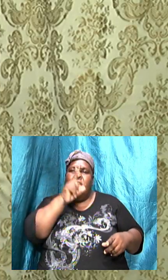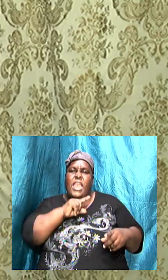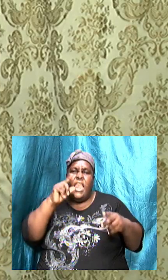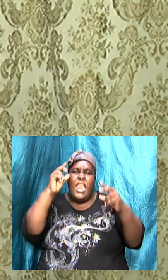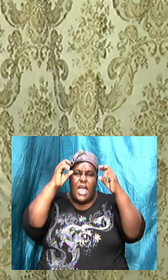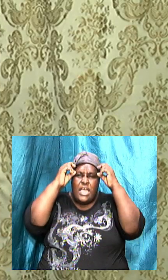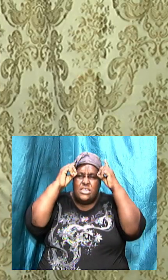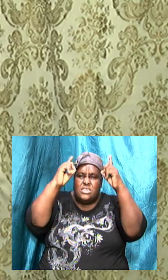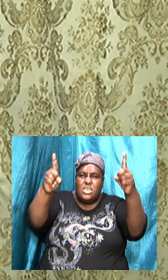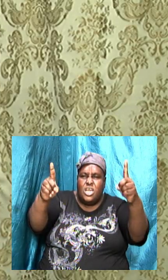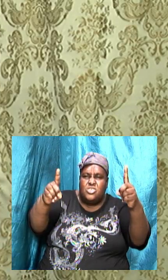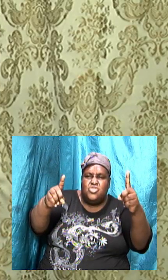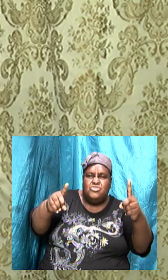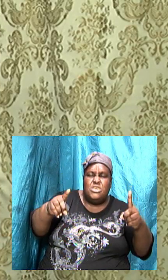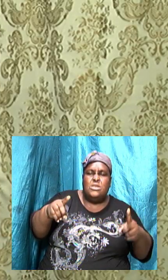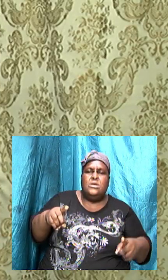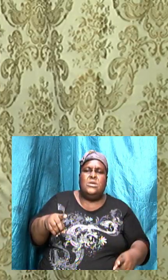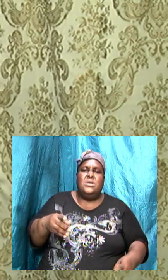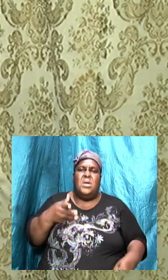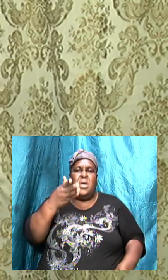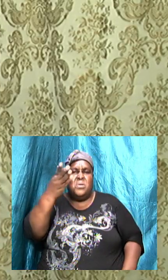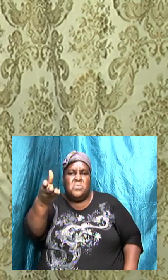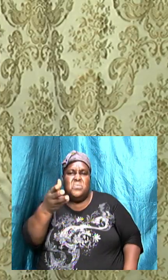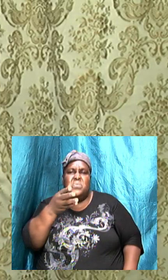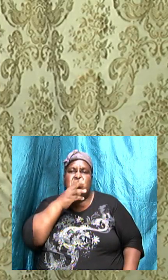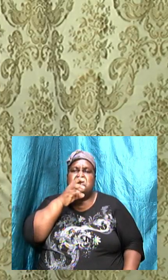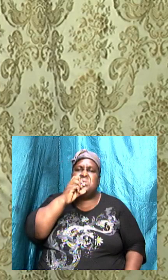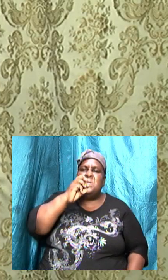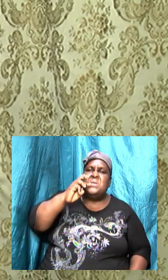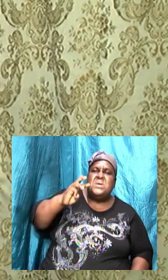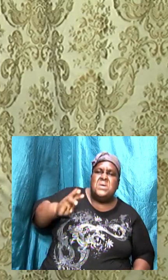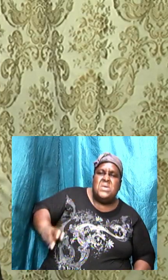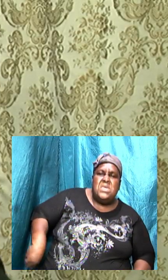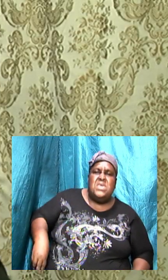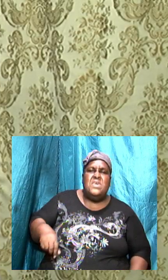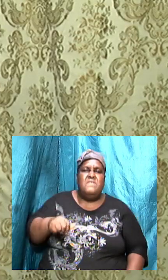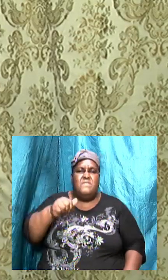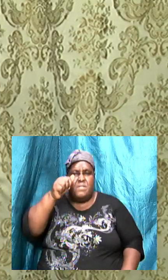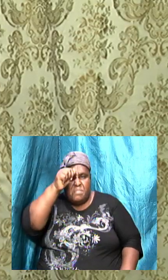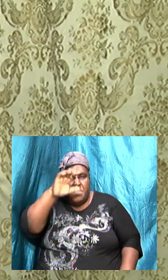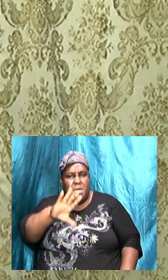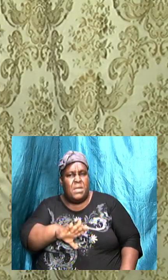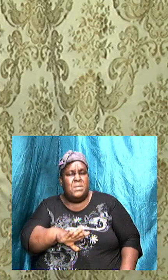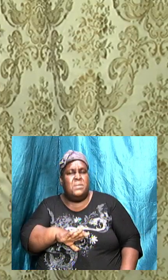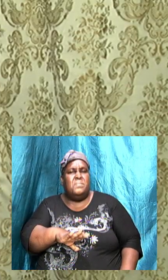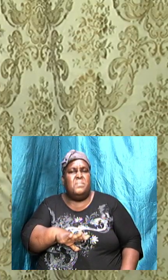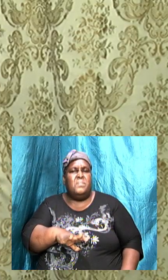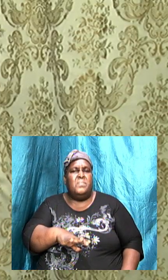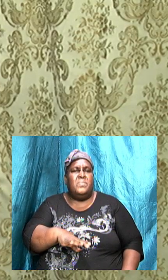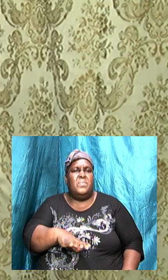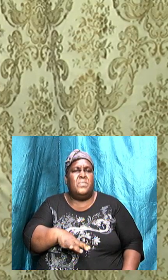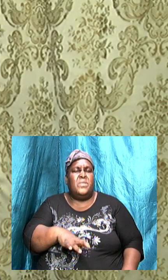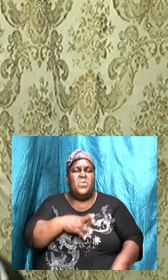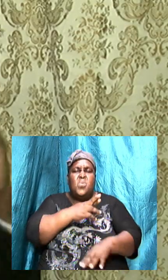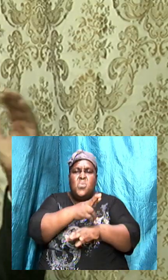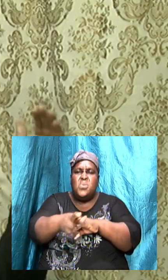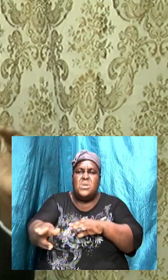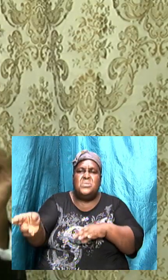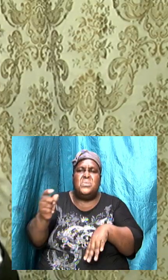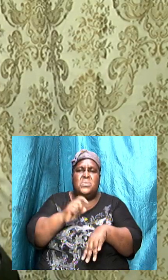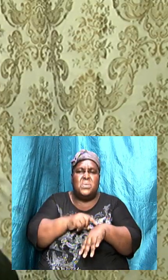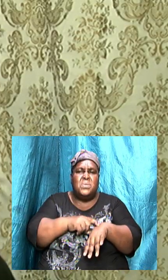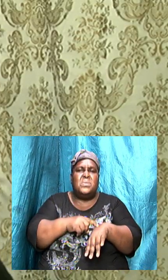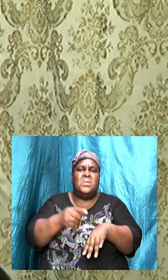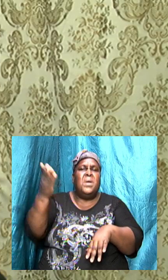people. Compromise is a serious thing. That is what caused the door. Let me tell you how bad it was. It reached to the point back